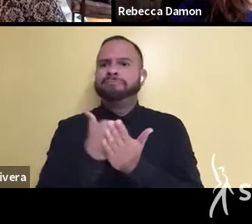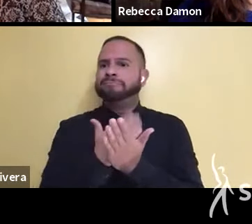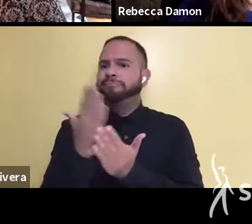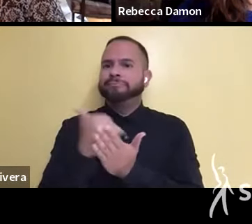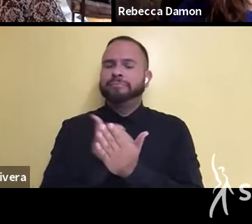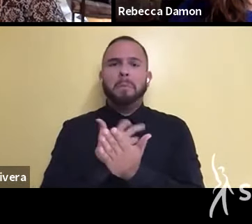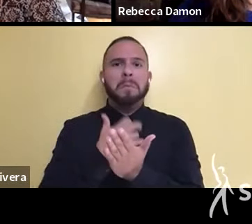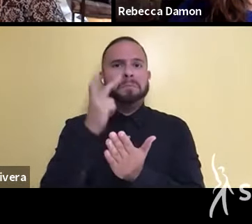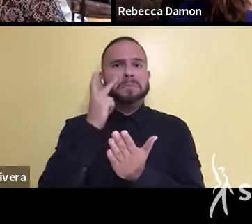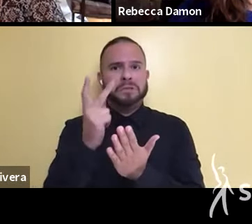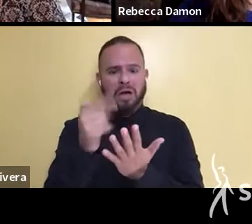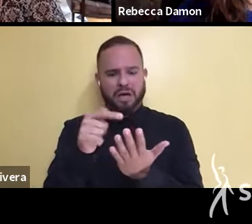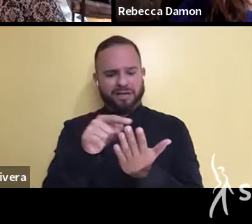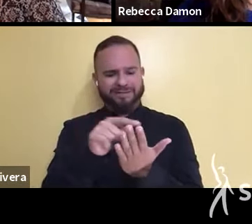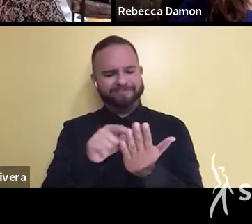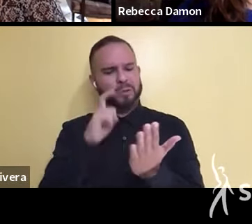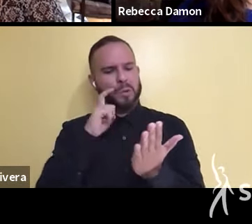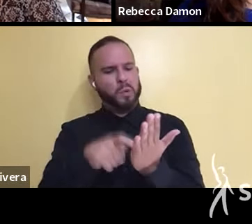the shortcomings.